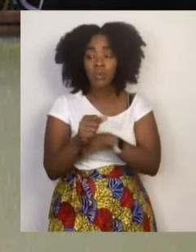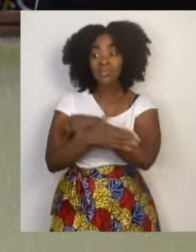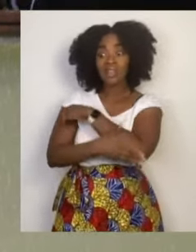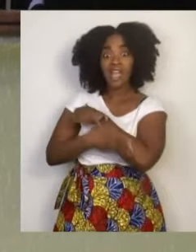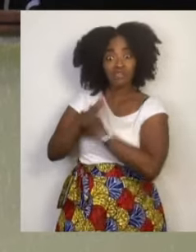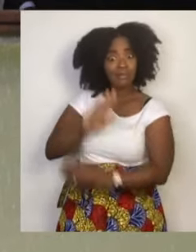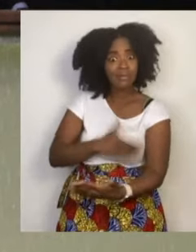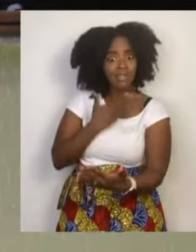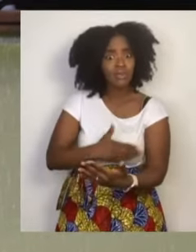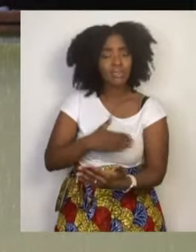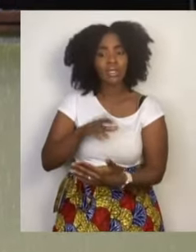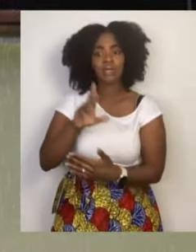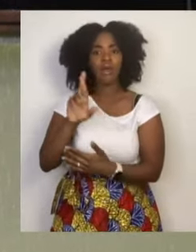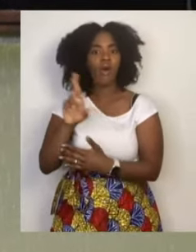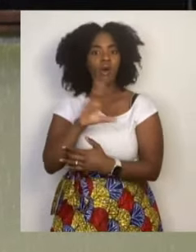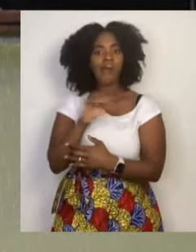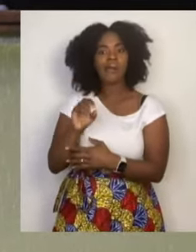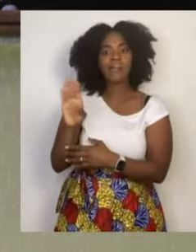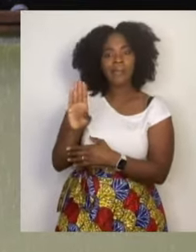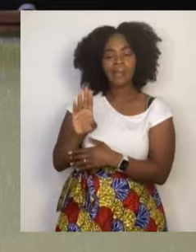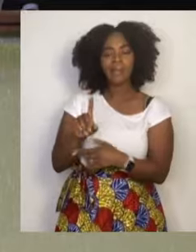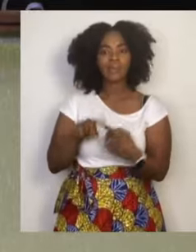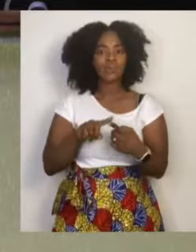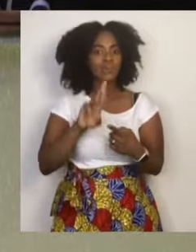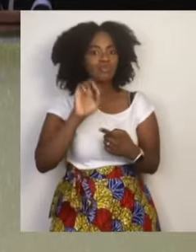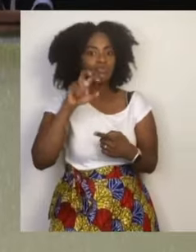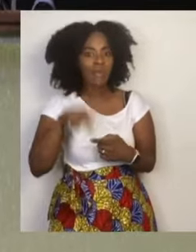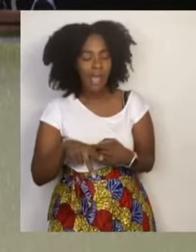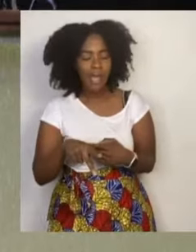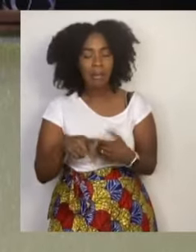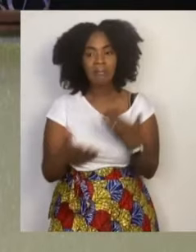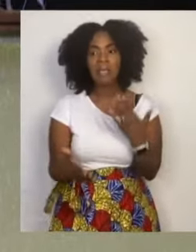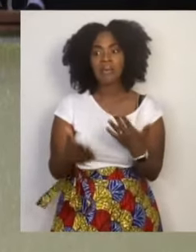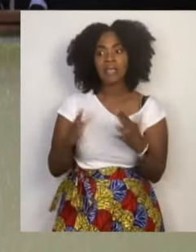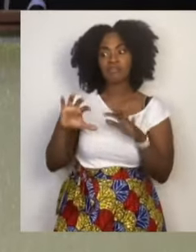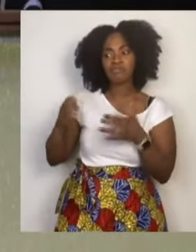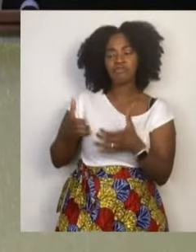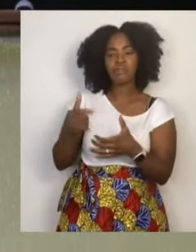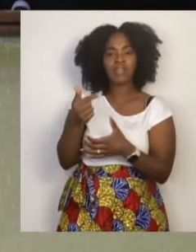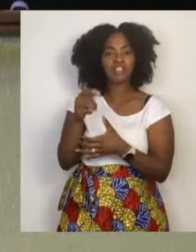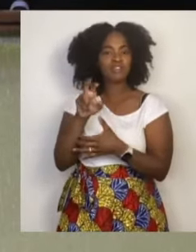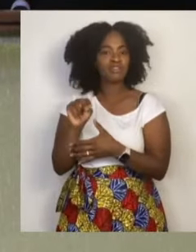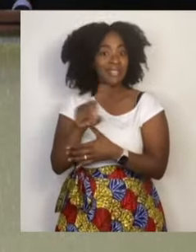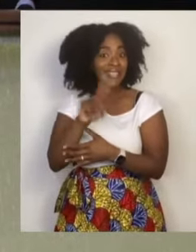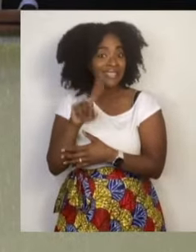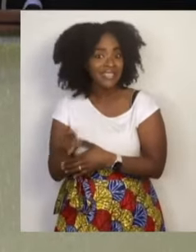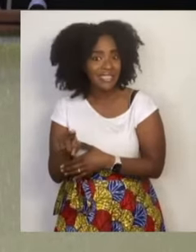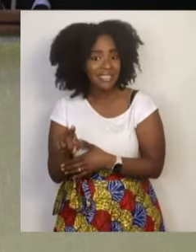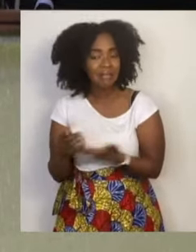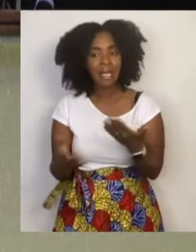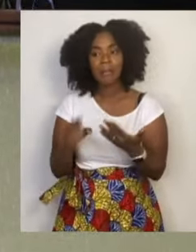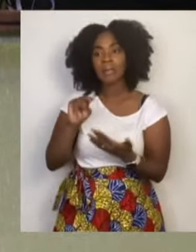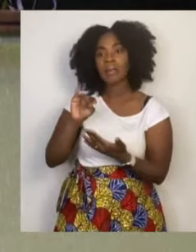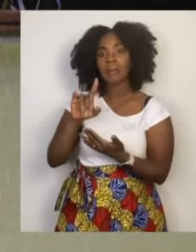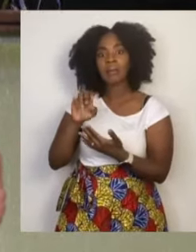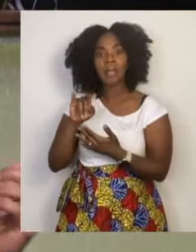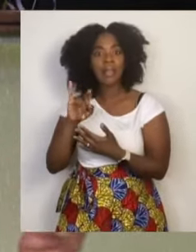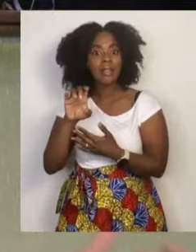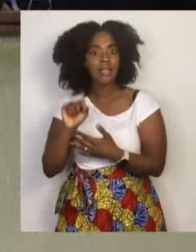some of you who are even Gen Zers or millennials, you may know the Cardi B's and